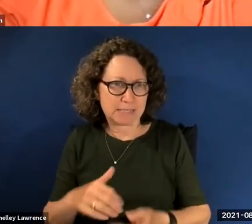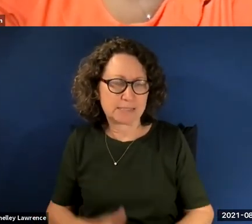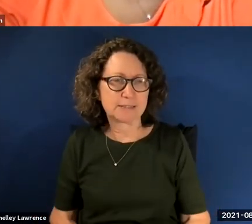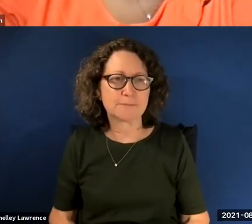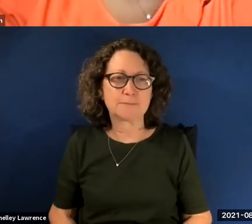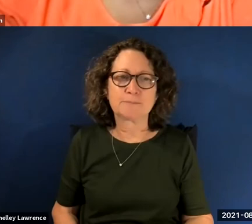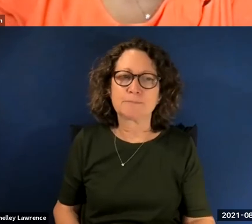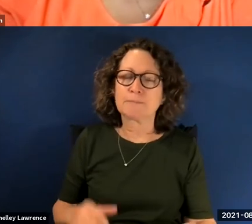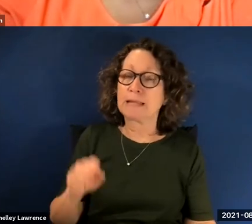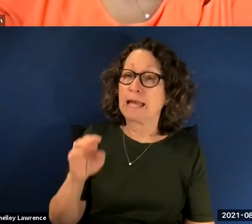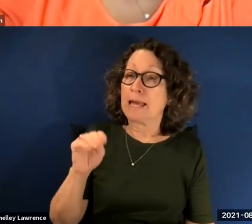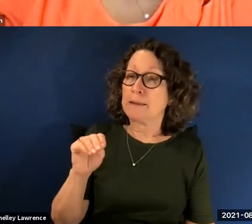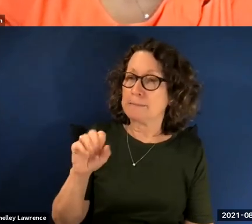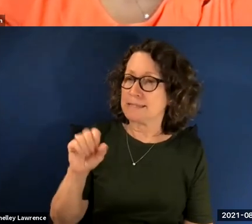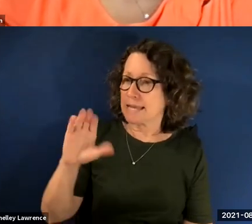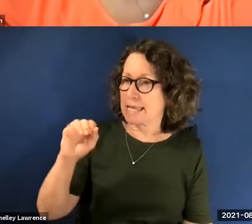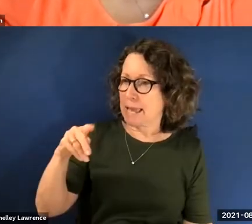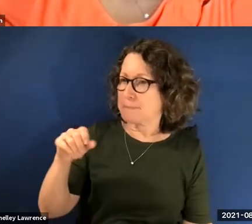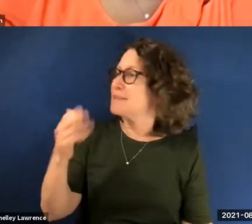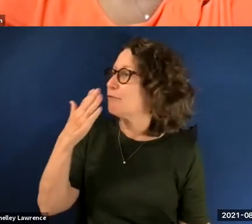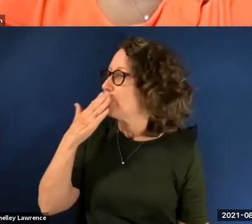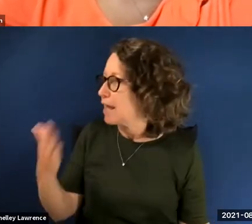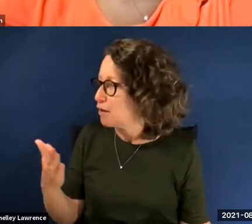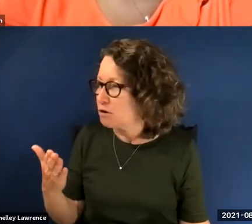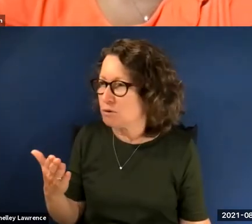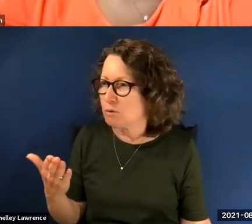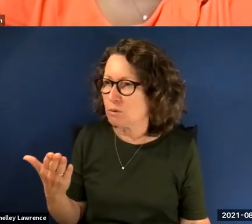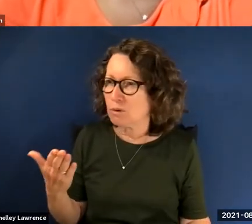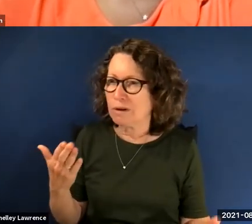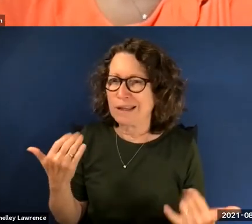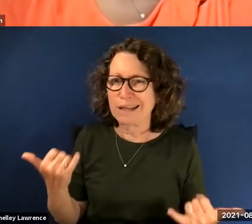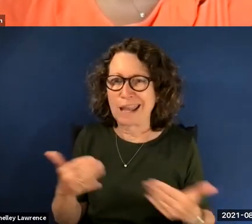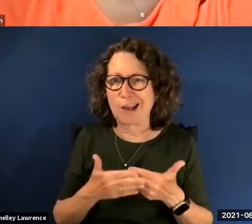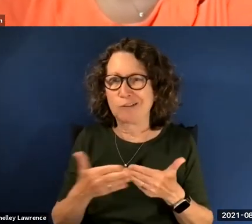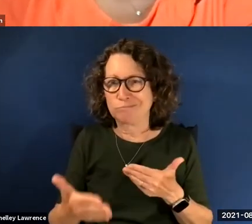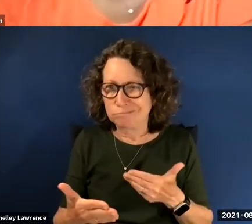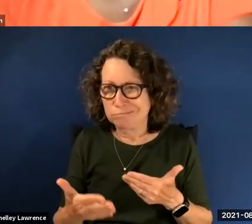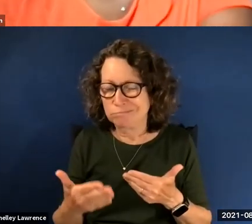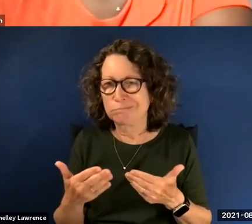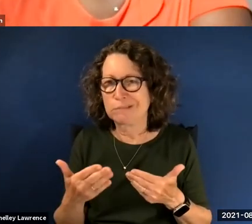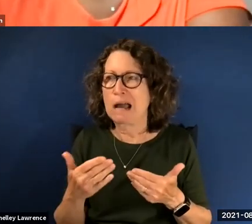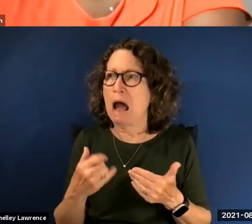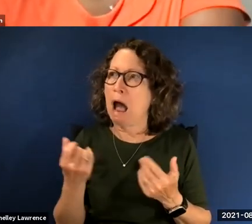Well, thank you. Again, I don't know where we go. I appreciate that some options